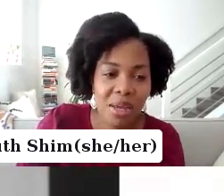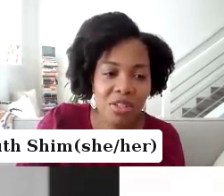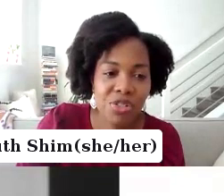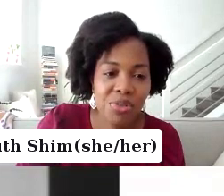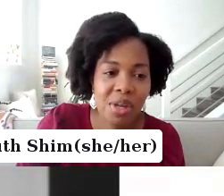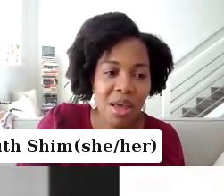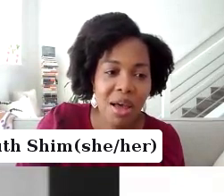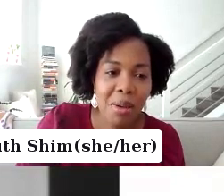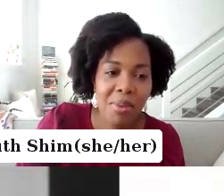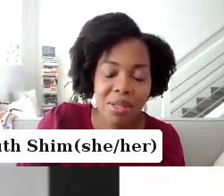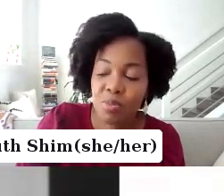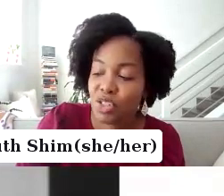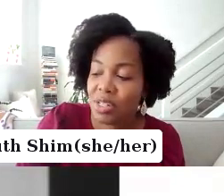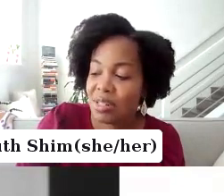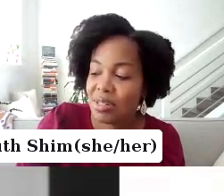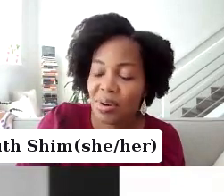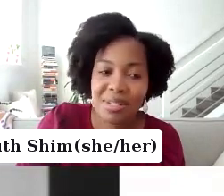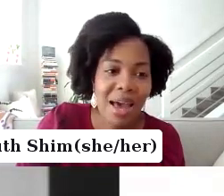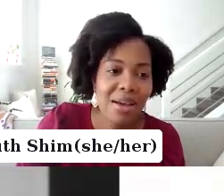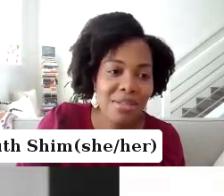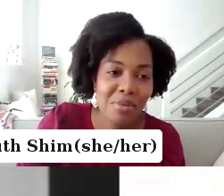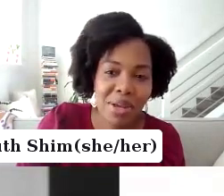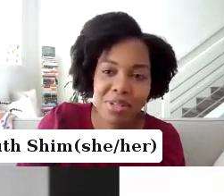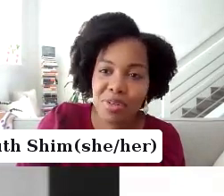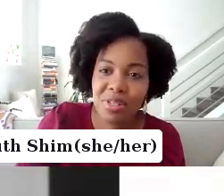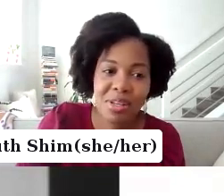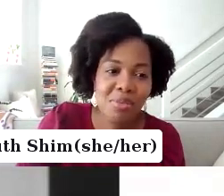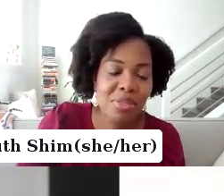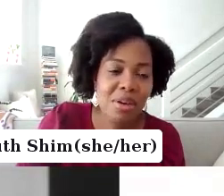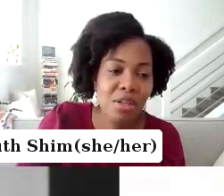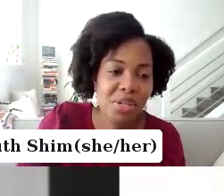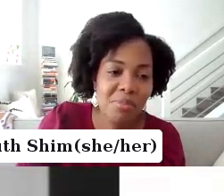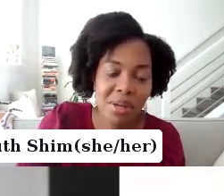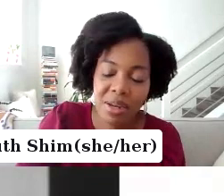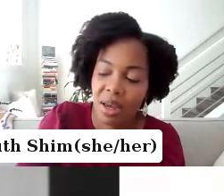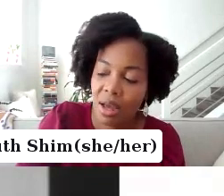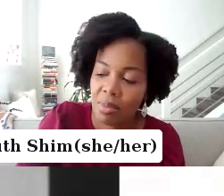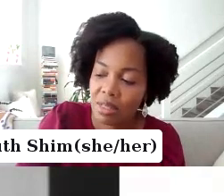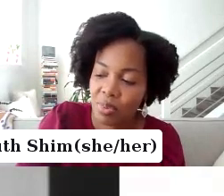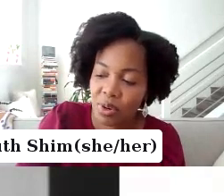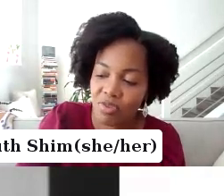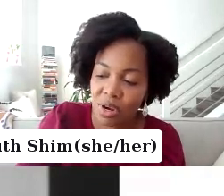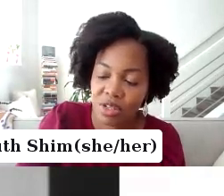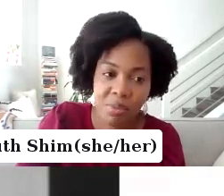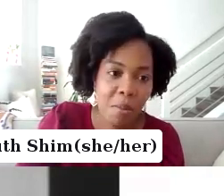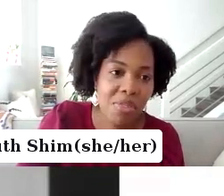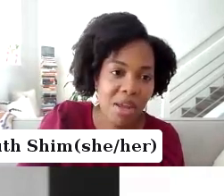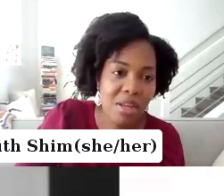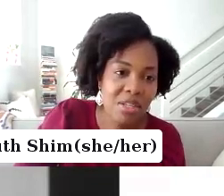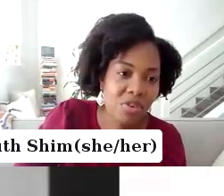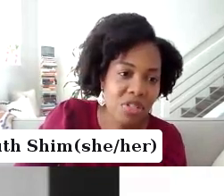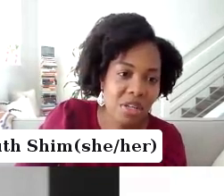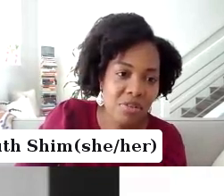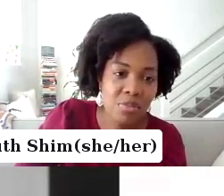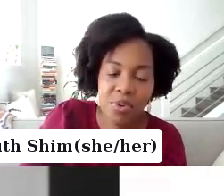quote from Maya Angelou, especially since there are attacks around diversity throughout the country, but it's important for us to remember that